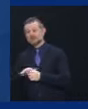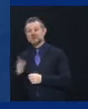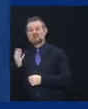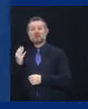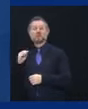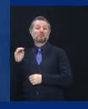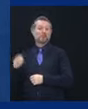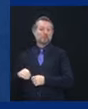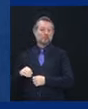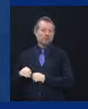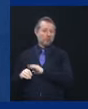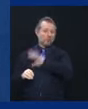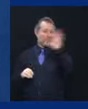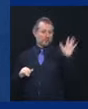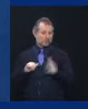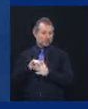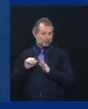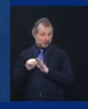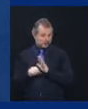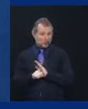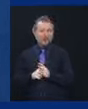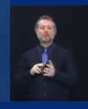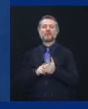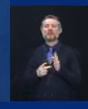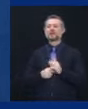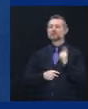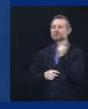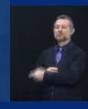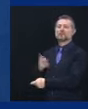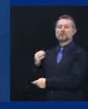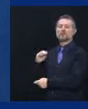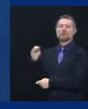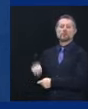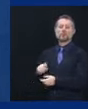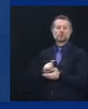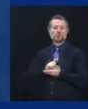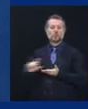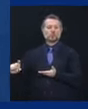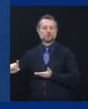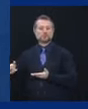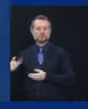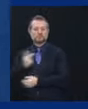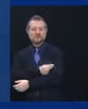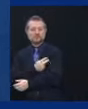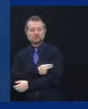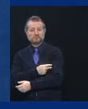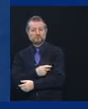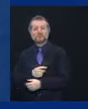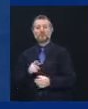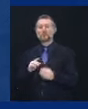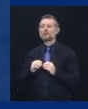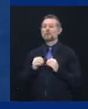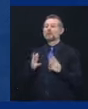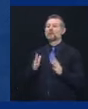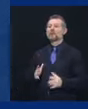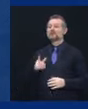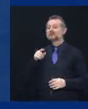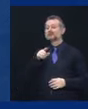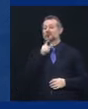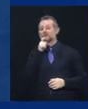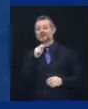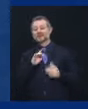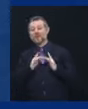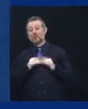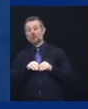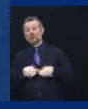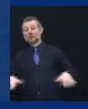14%. It is then goes to the provider network. The provider network is in two parts.